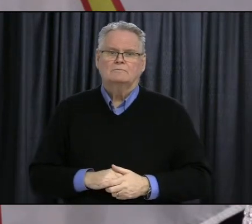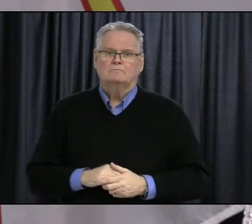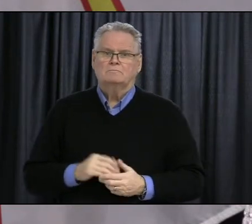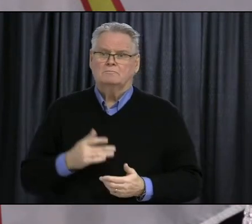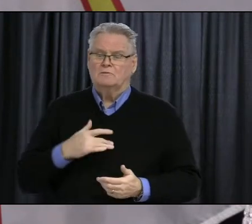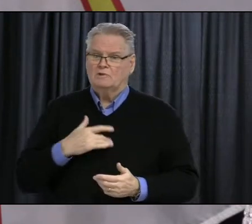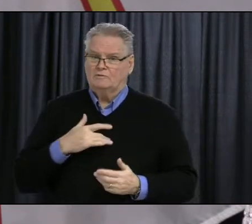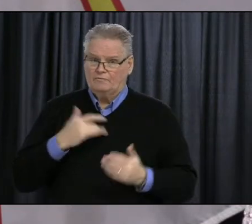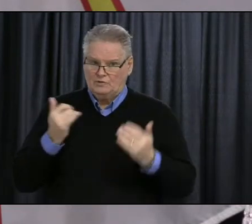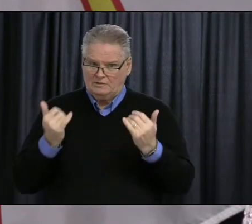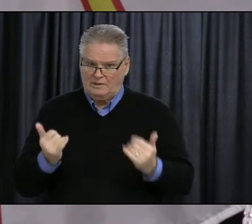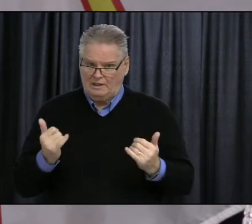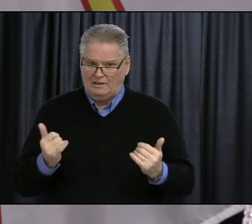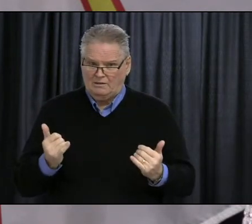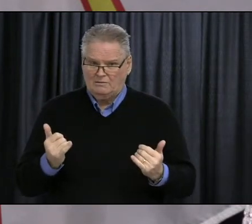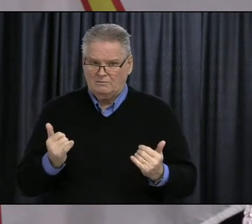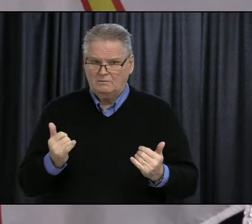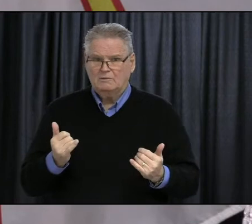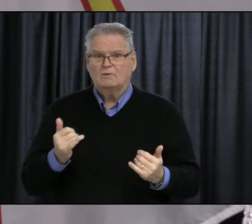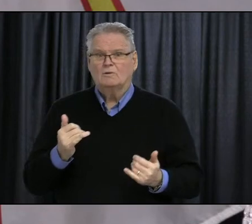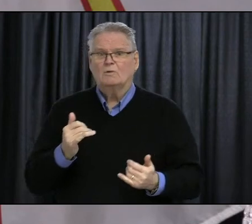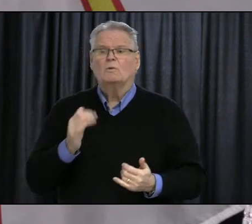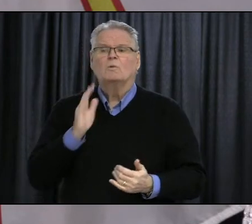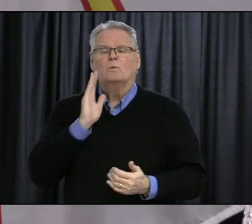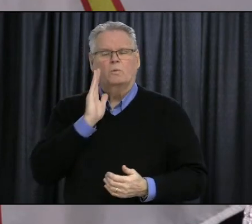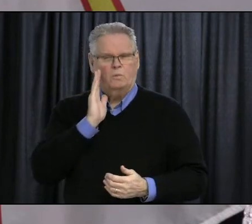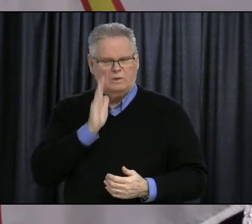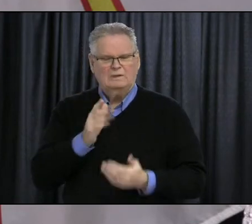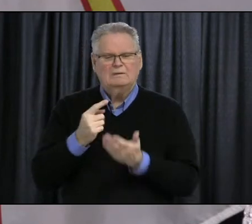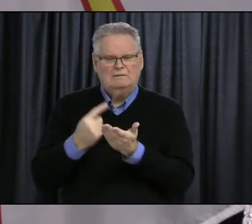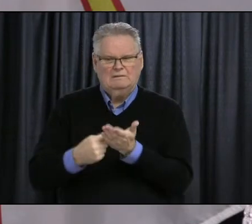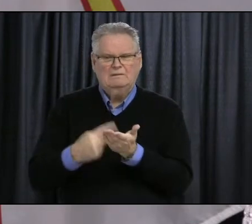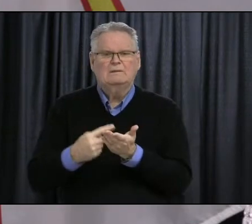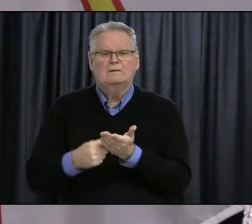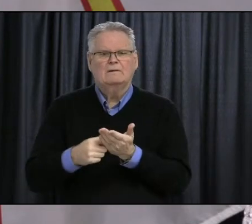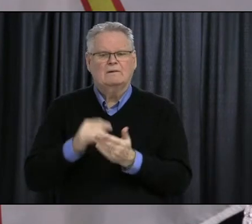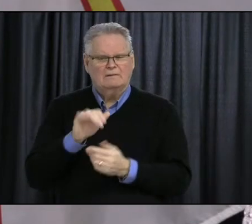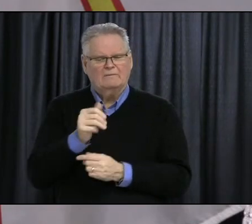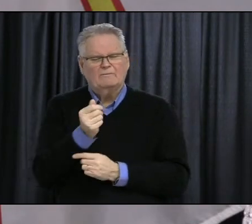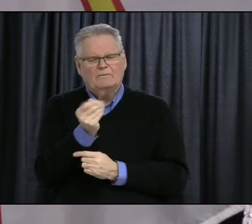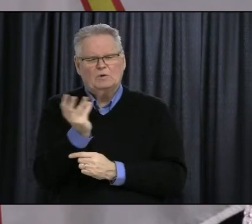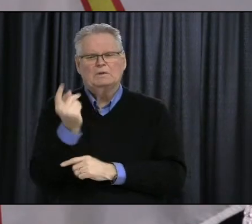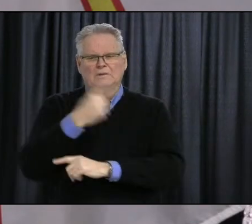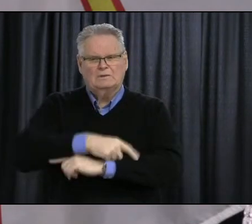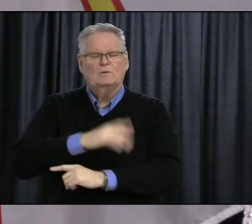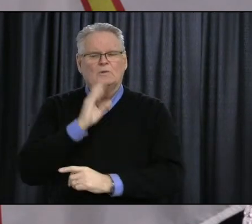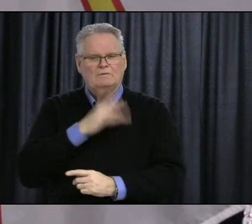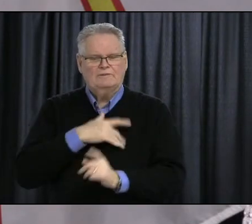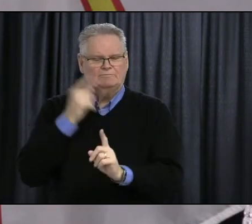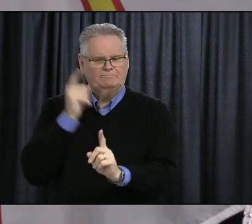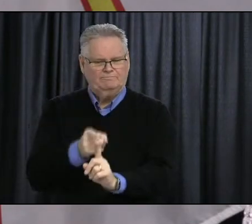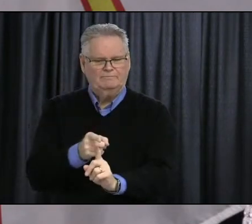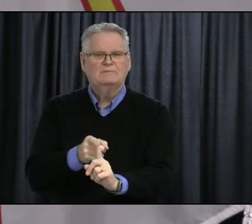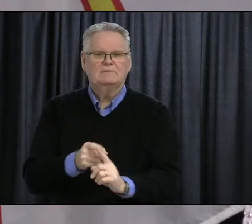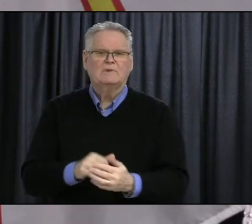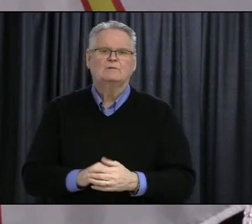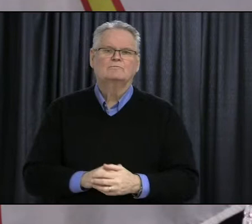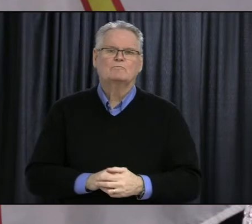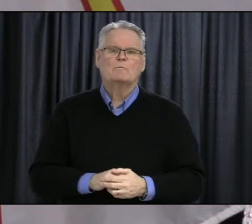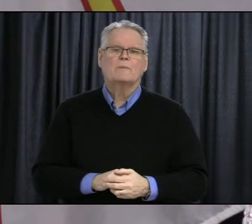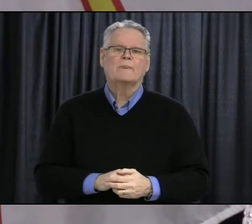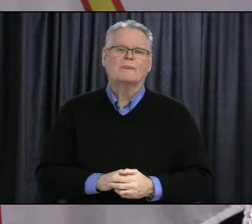conversations that we will be having, I'm sure, in the next few days as to how we respond to some of these variants of concern, for